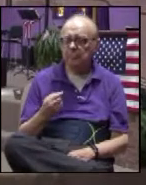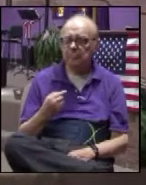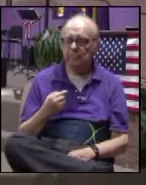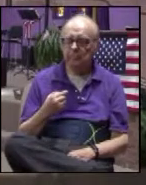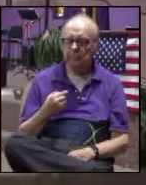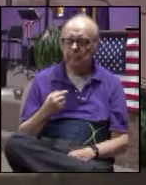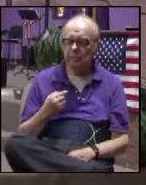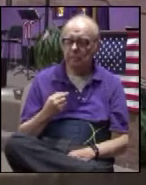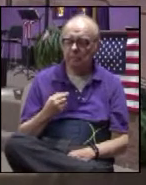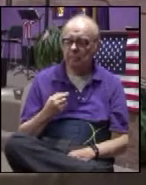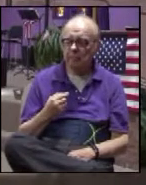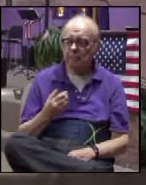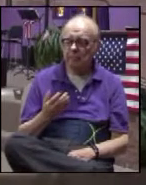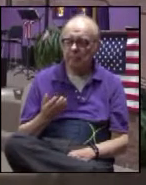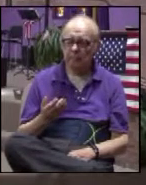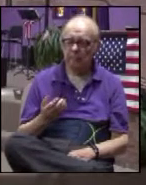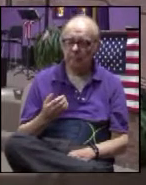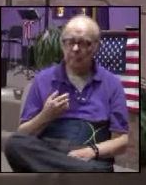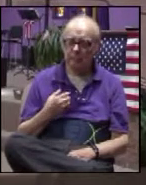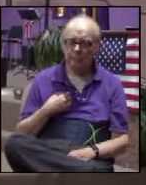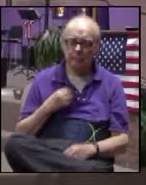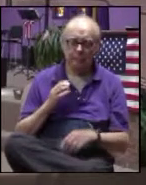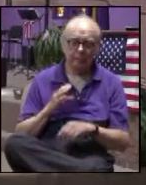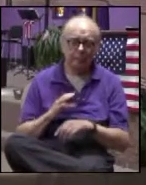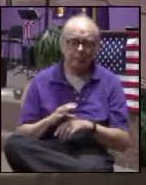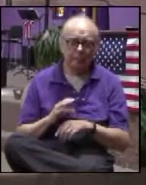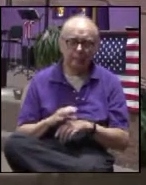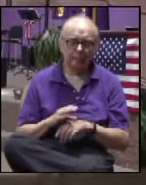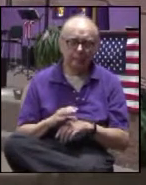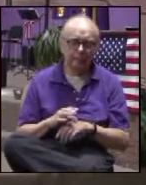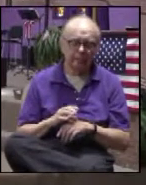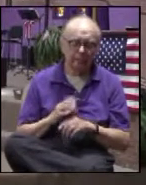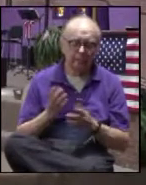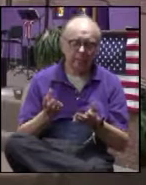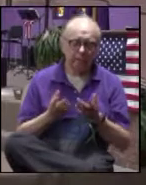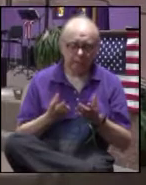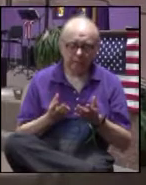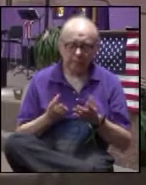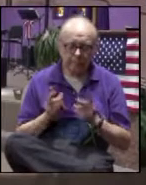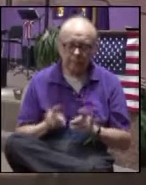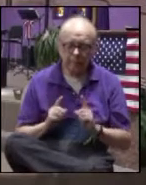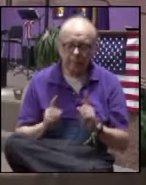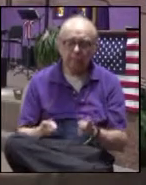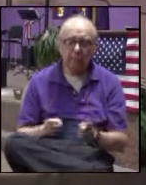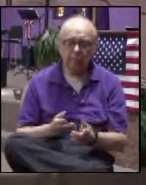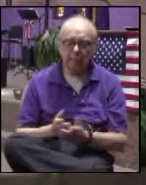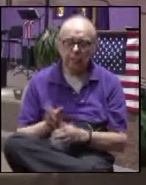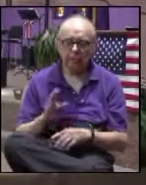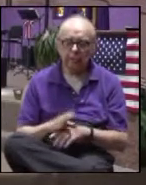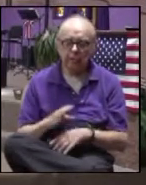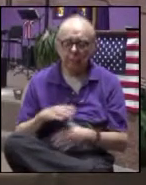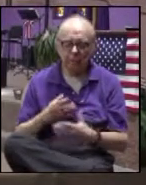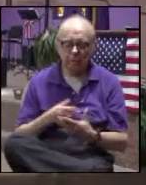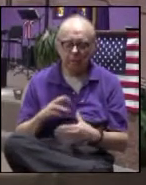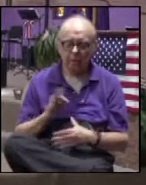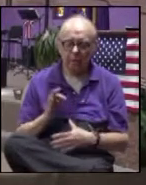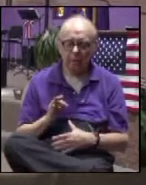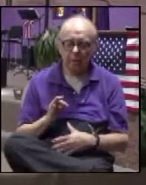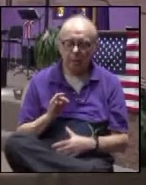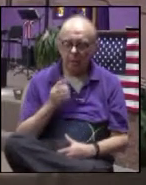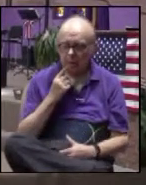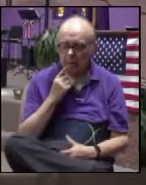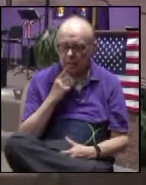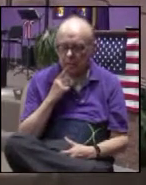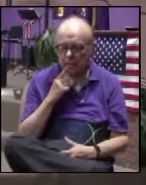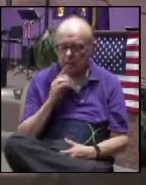he says that he chose you because he knew that you could be a willing vessel, that you could walk through, and the Holy Spirit in your mouth of one believer